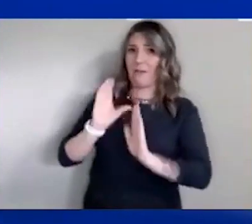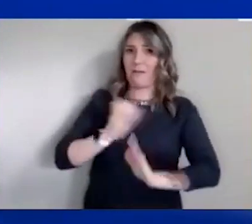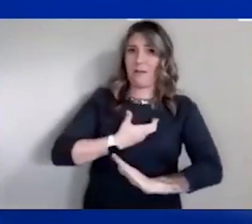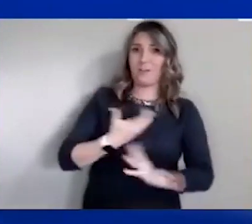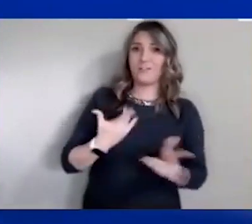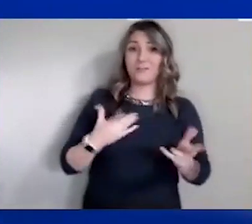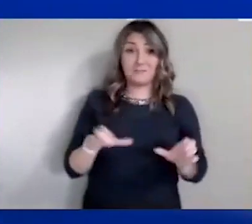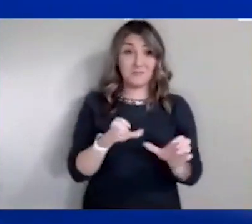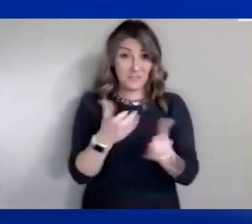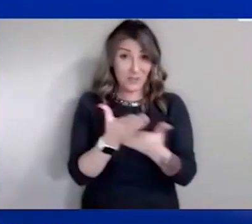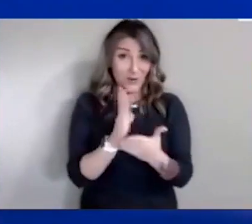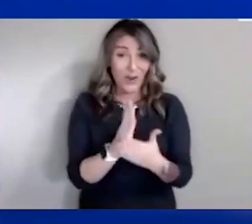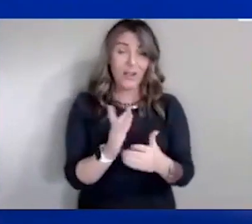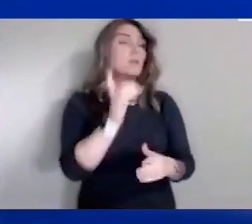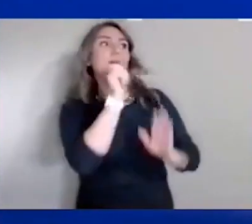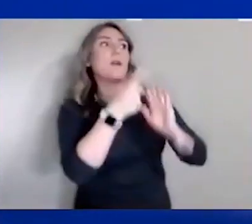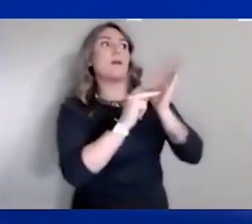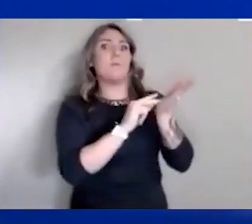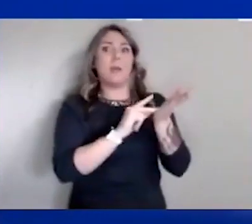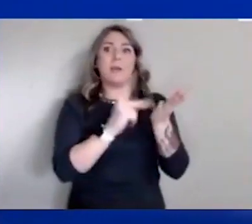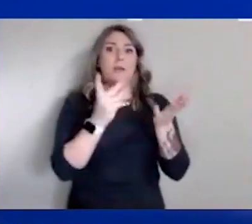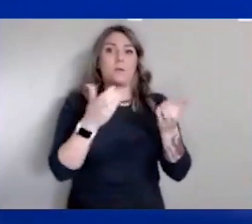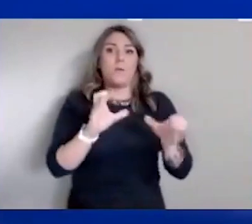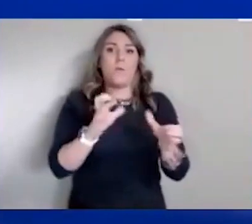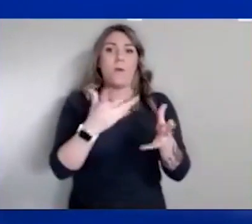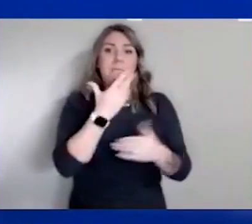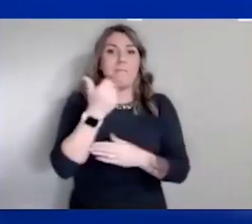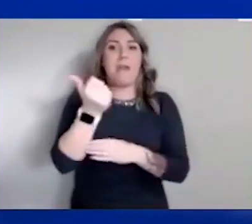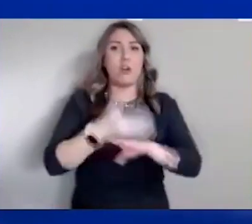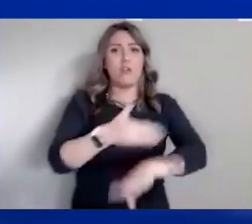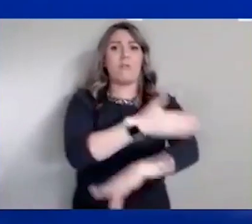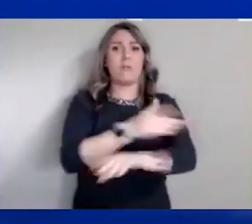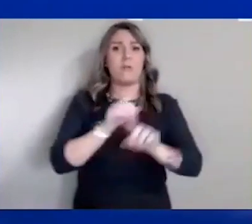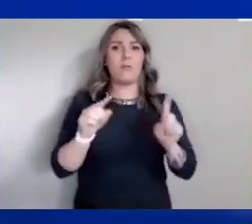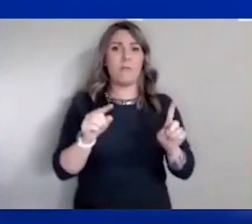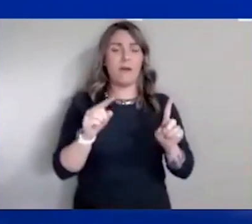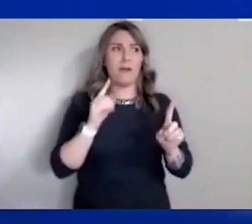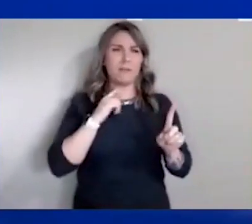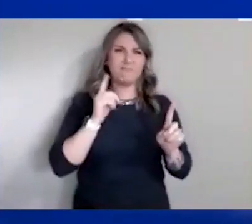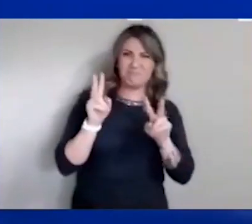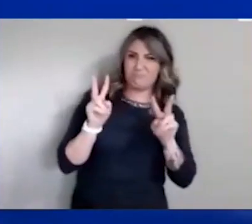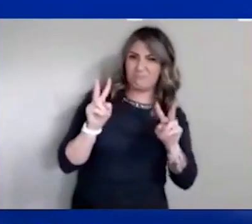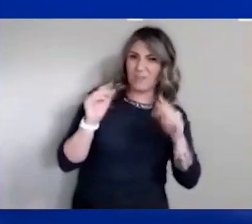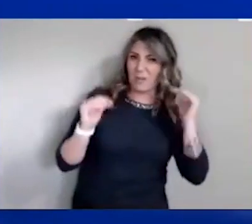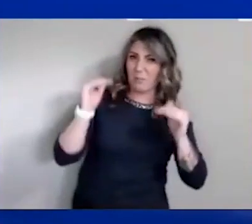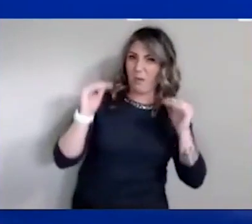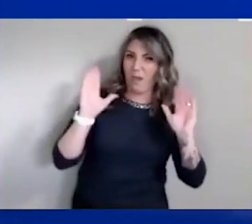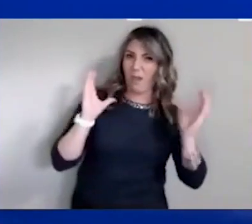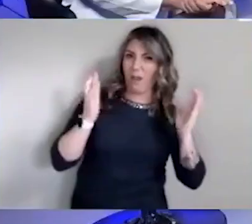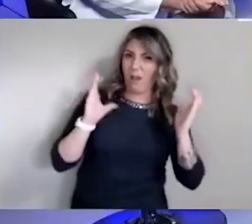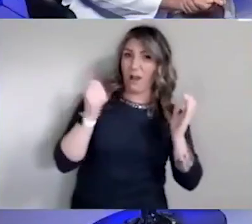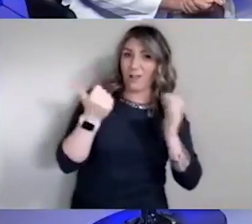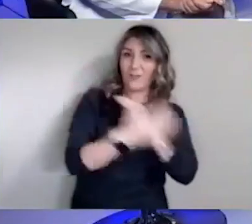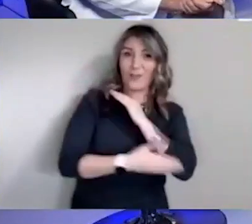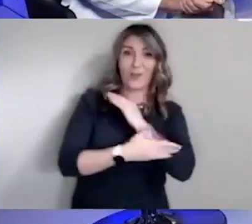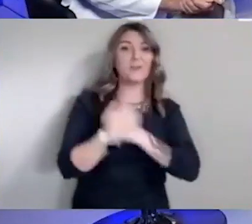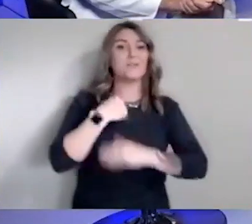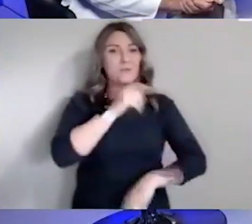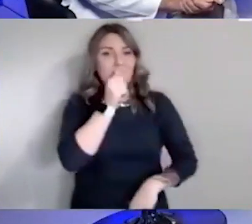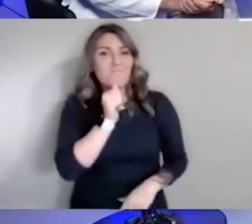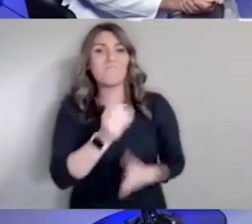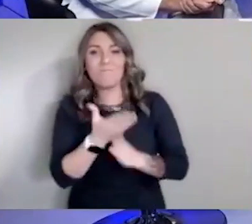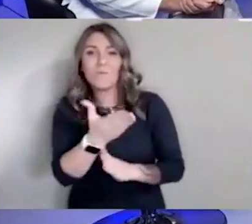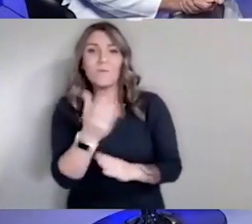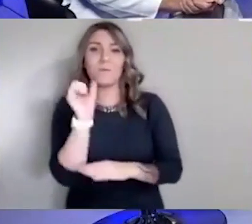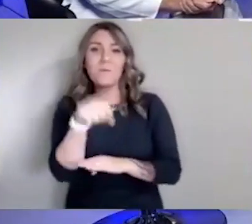That doesn't mean we don't want to do better, but it does mean if you look at where we are relative to some other areas, we've gotten through this. Yes, we have. Jill,